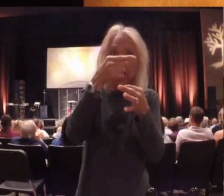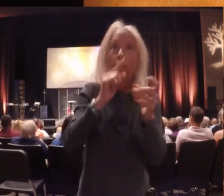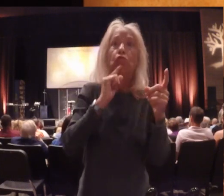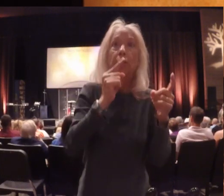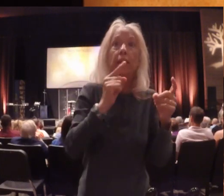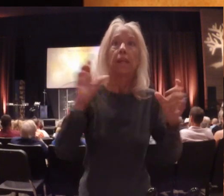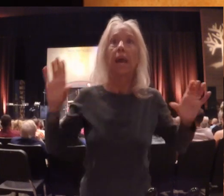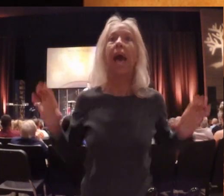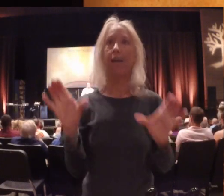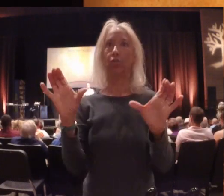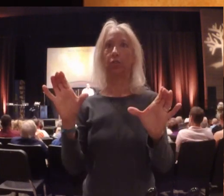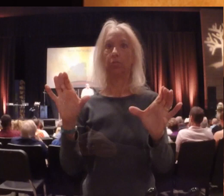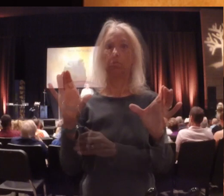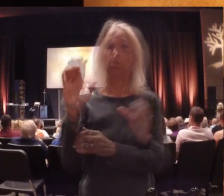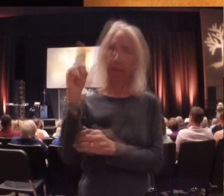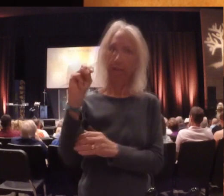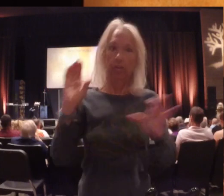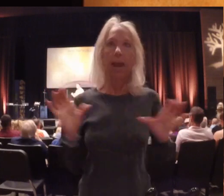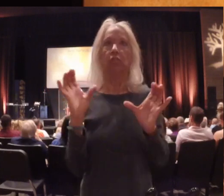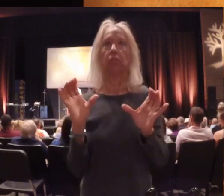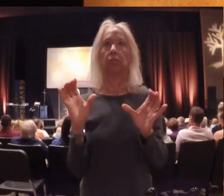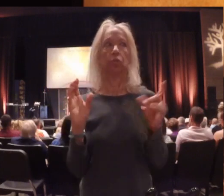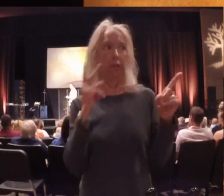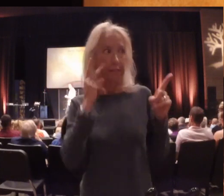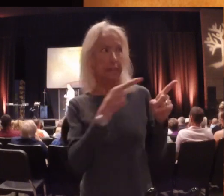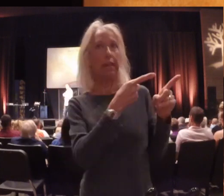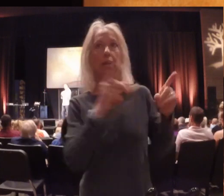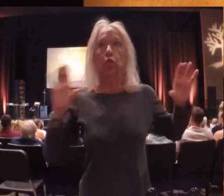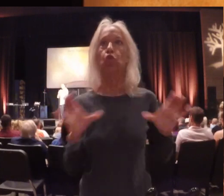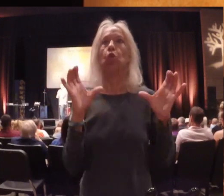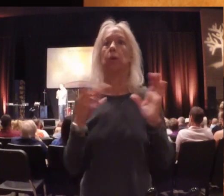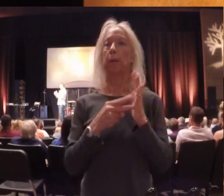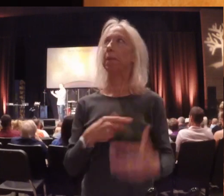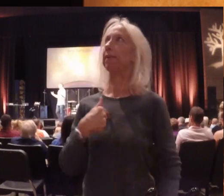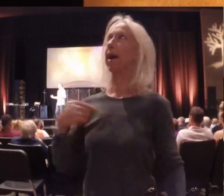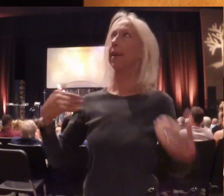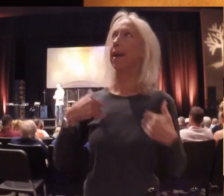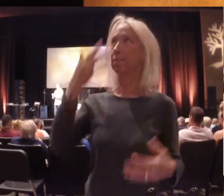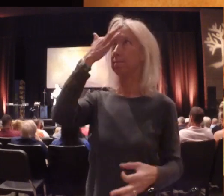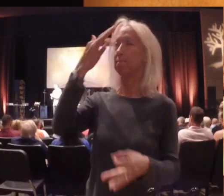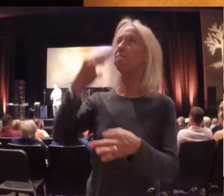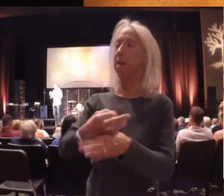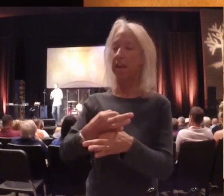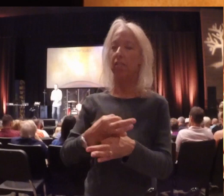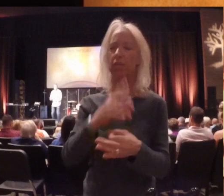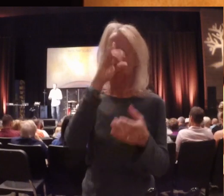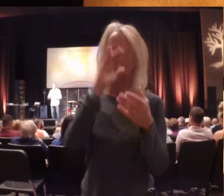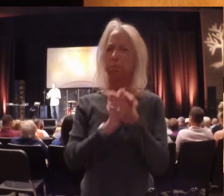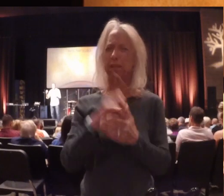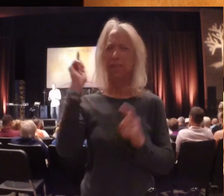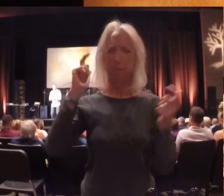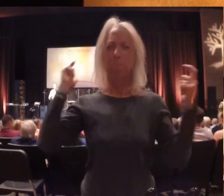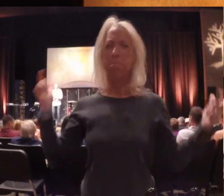does something. It actually shows something. You can see it. It's tangible. It's something that says, I have this much faith. I